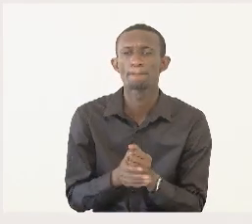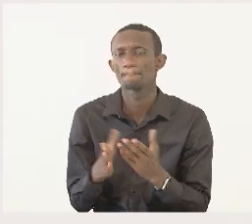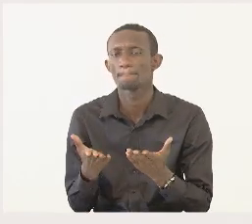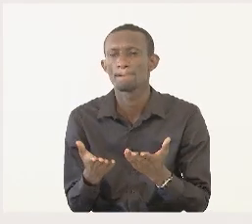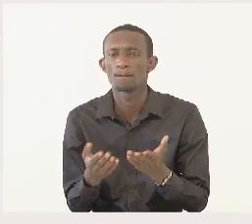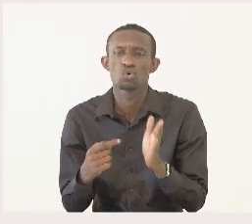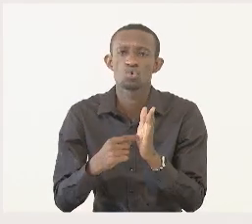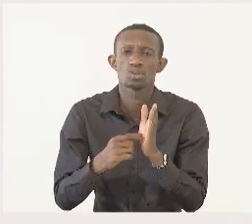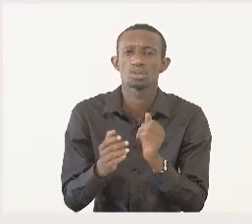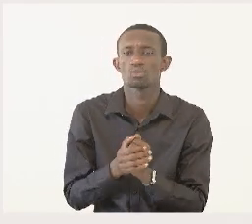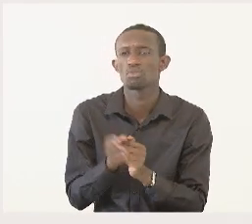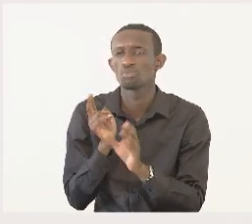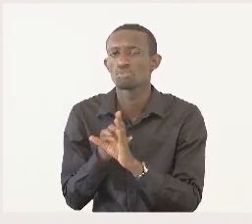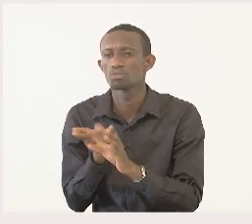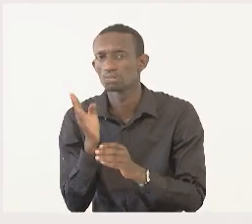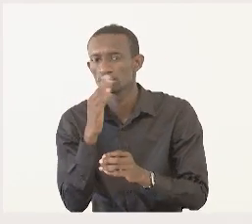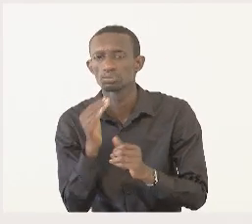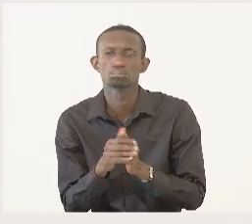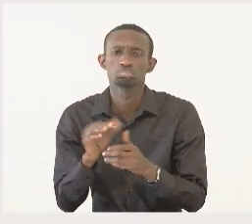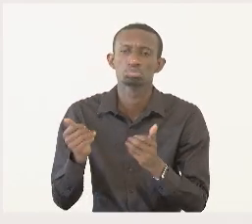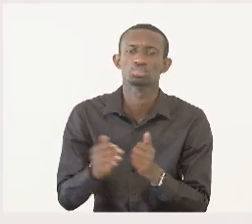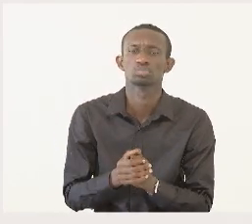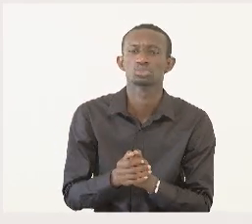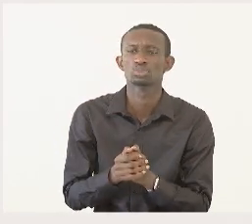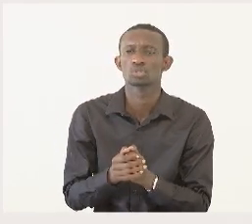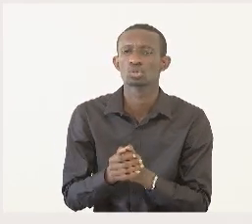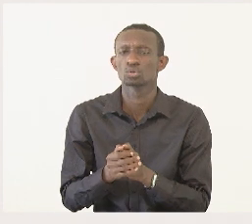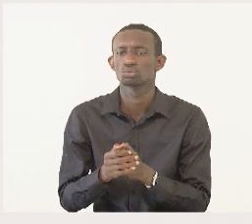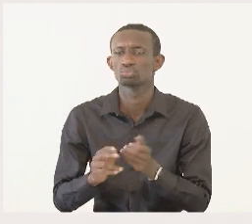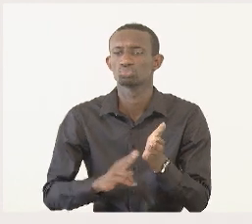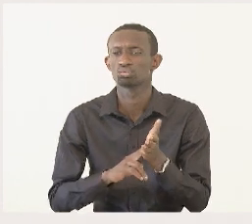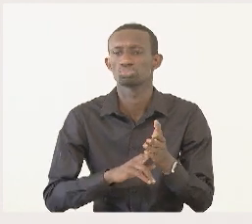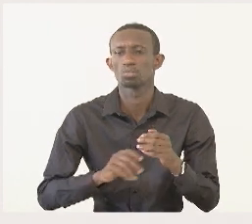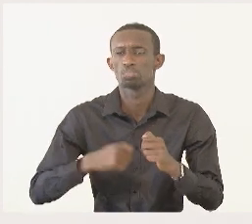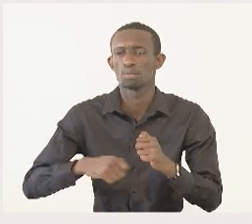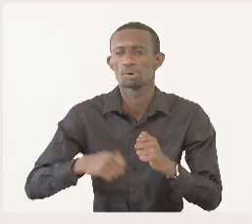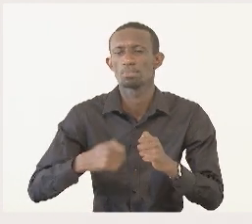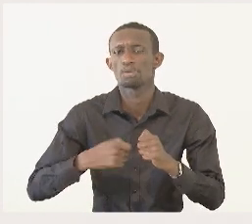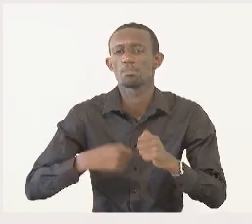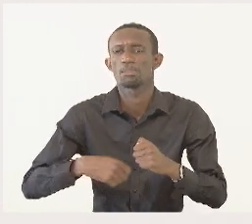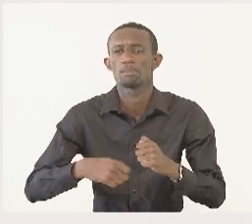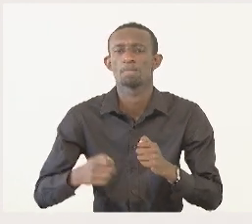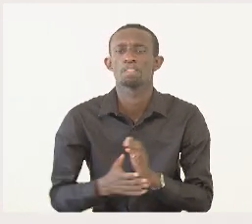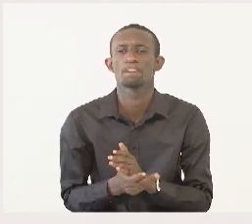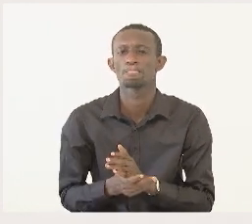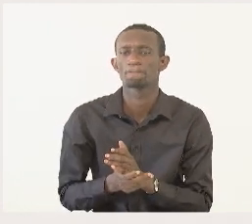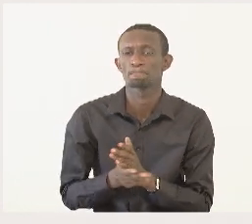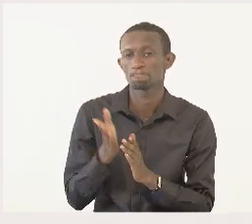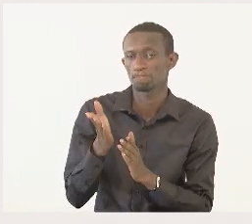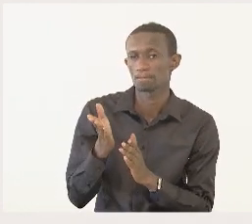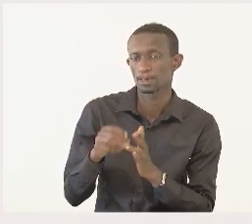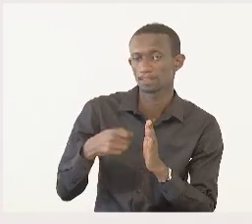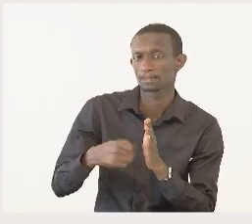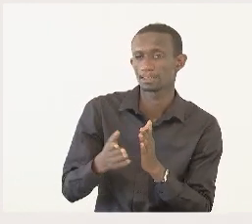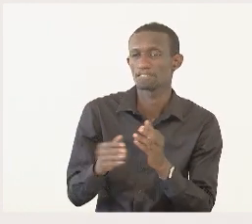to run machines such as engines of the vehicles. These waste products produced by the running engines, look at